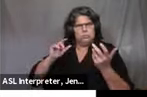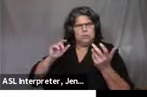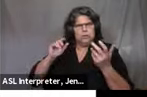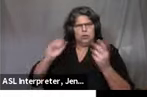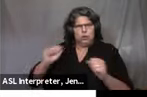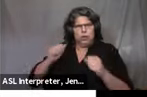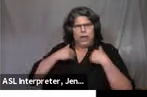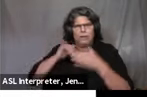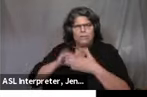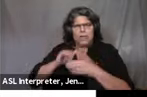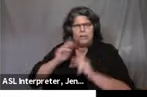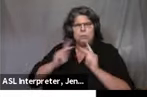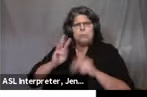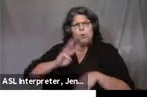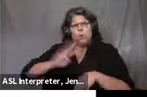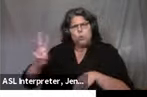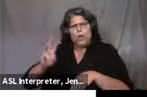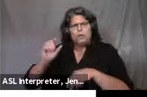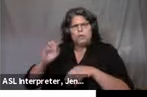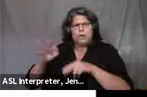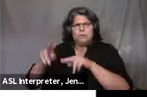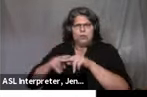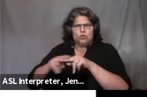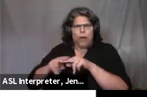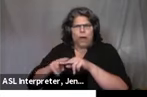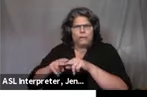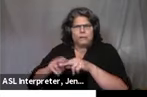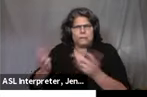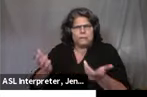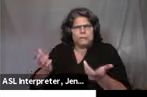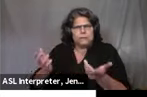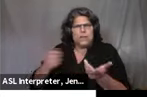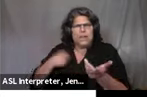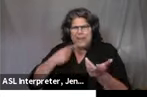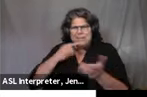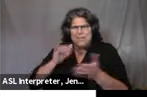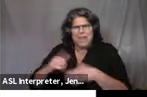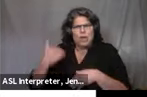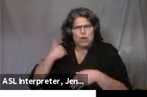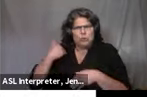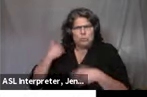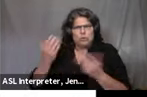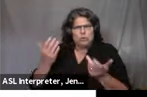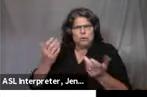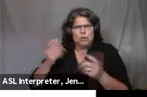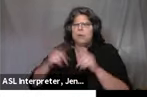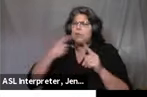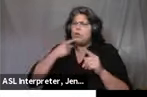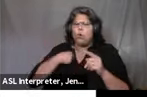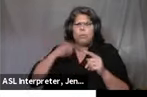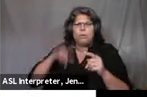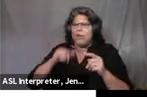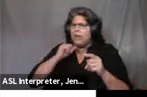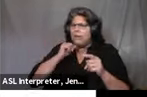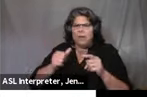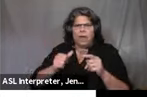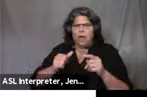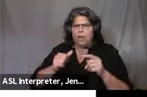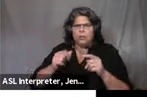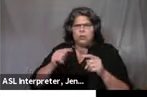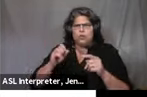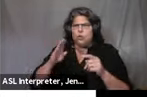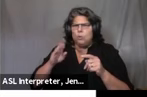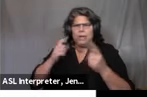people on the west of the tracks. And again, I made that comment early on, but I was told that that was not to be considered in